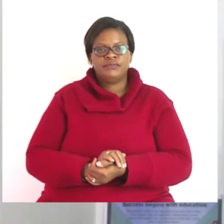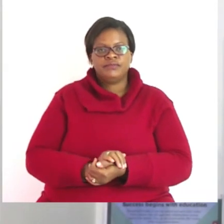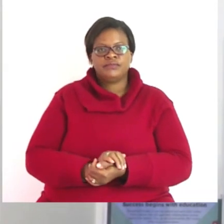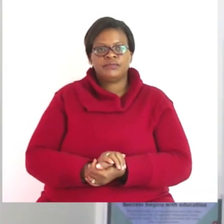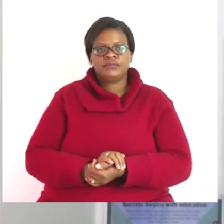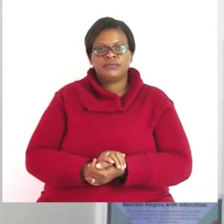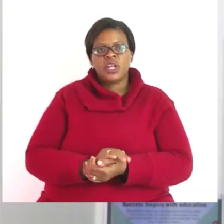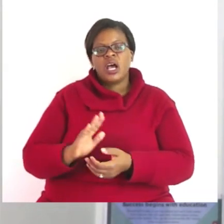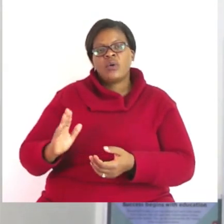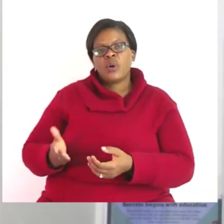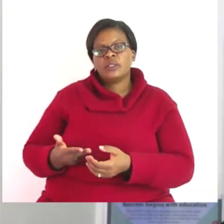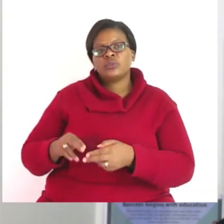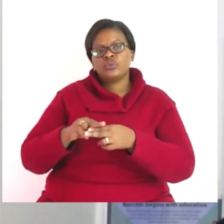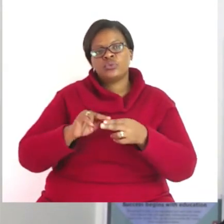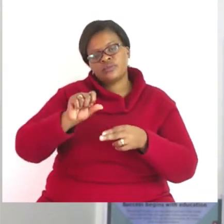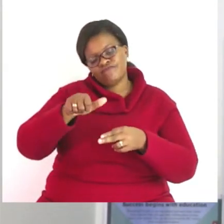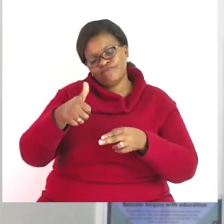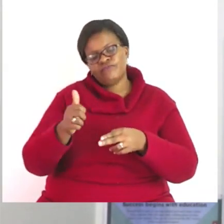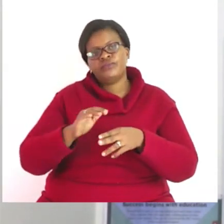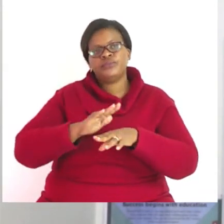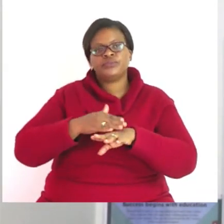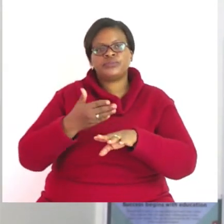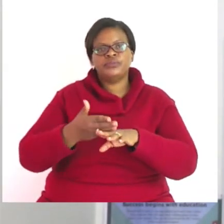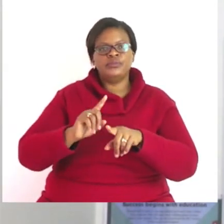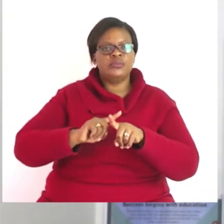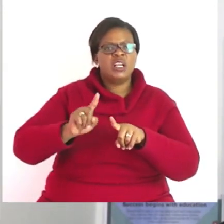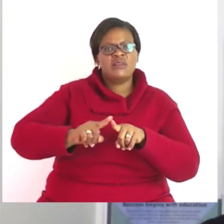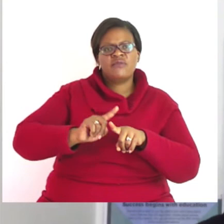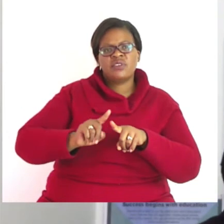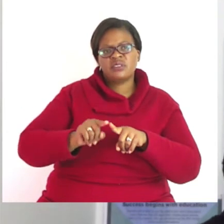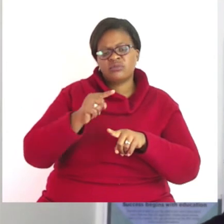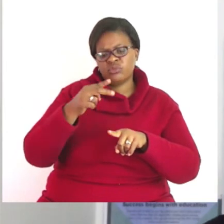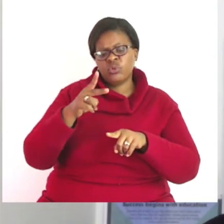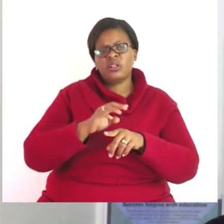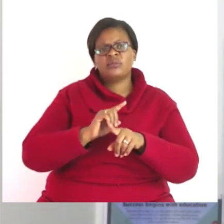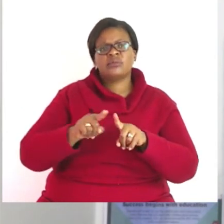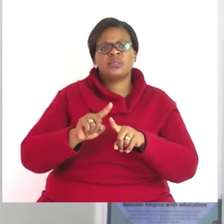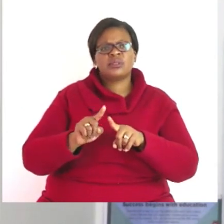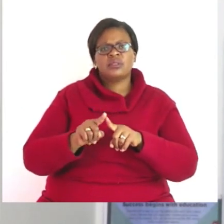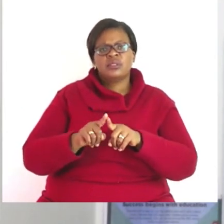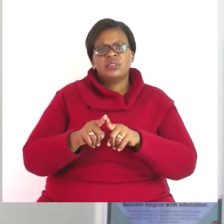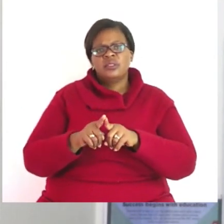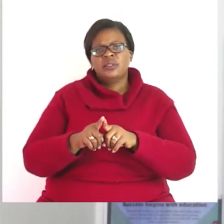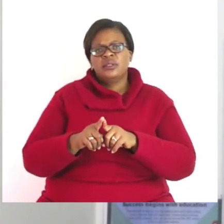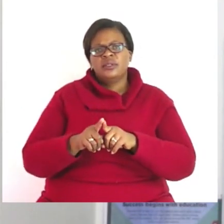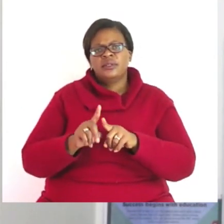to give a first example of 12 that will not take long,